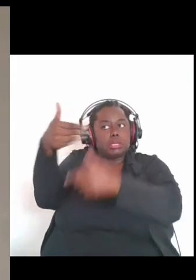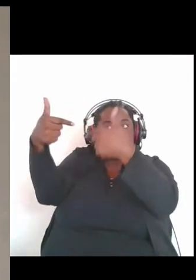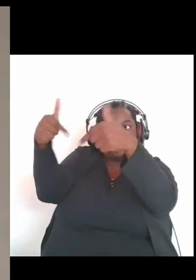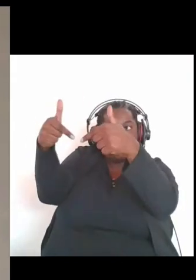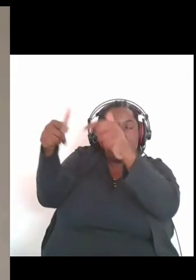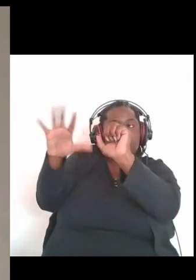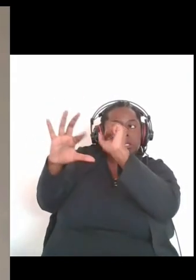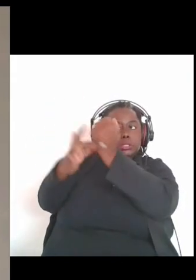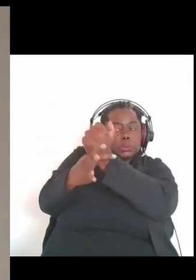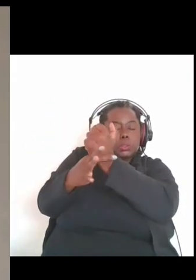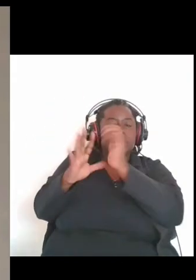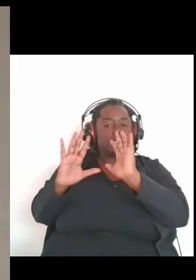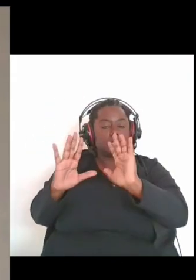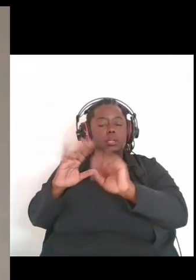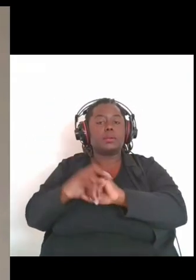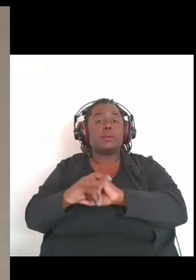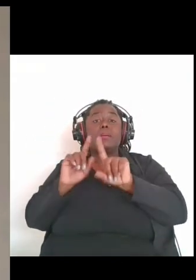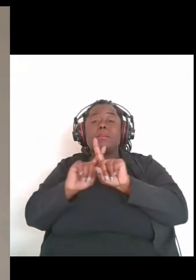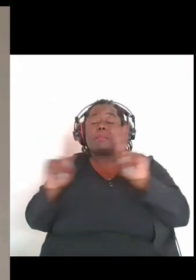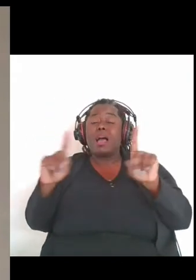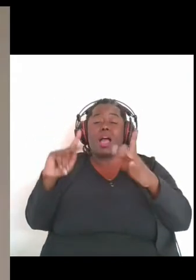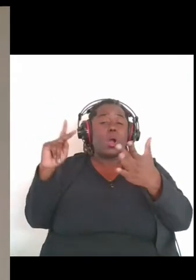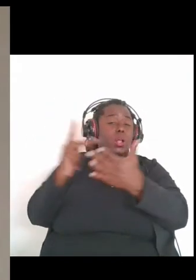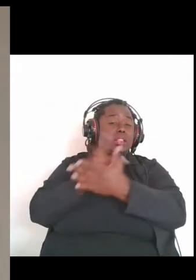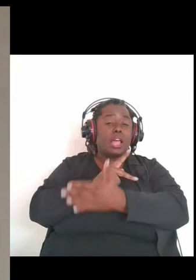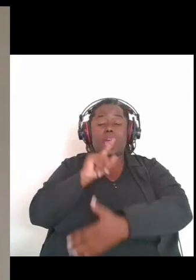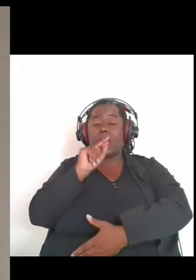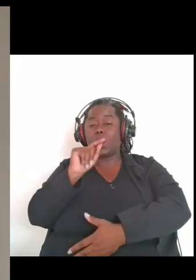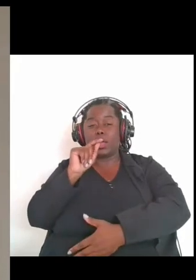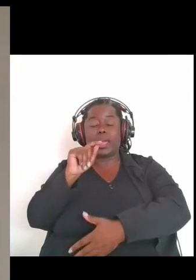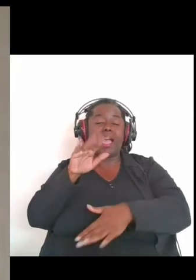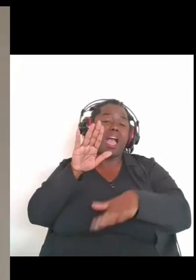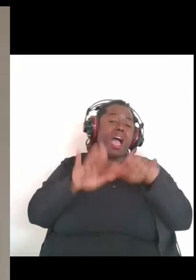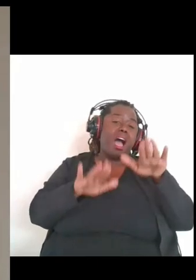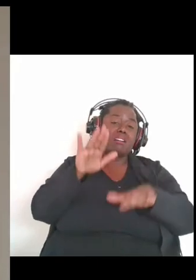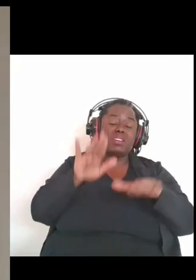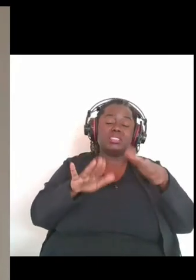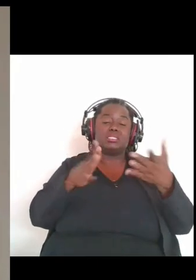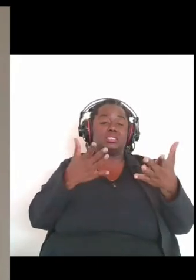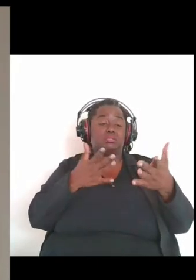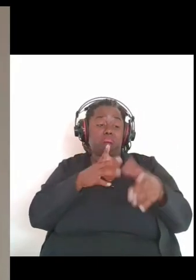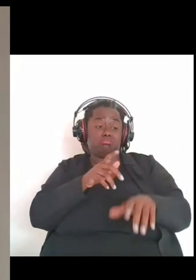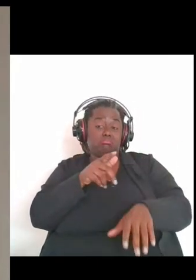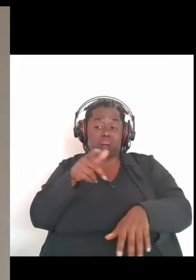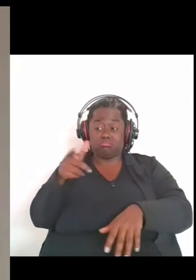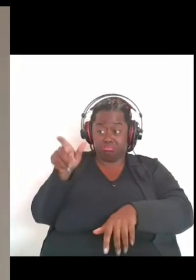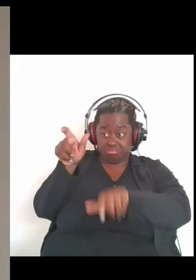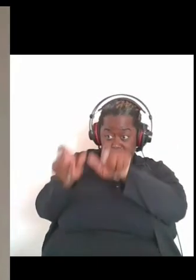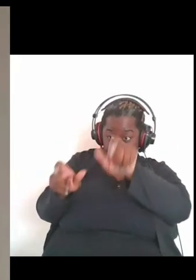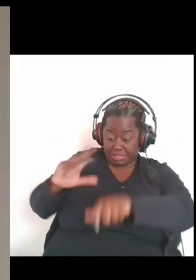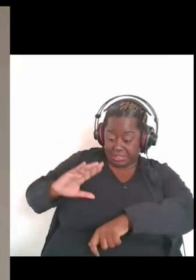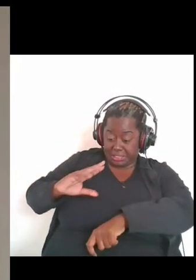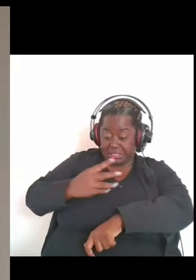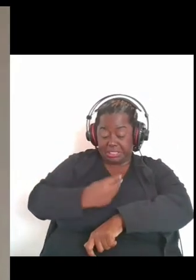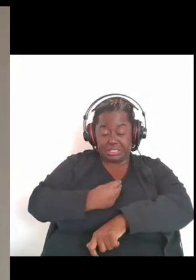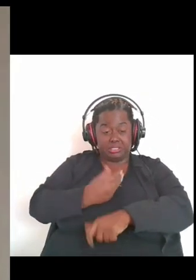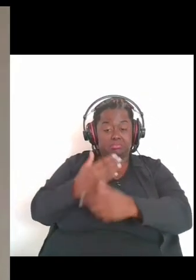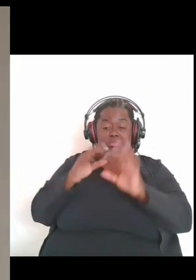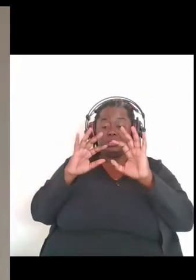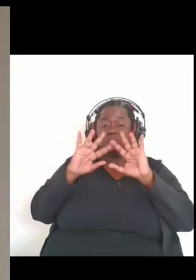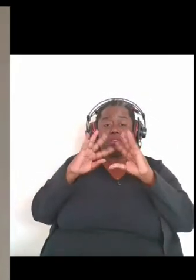and help and go to work but sometimes these people are expelled from home when they are